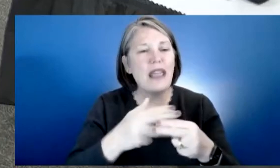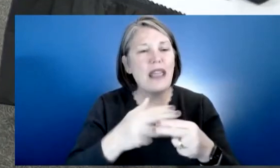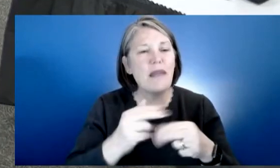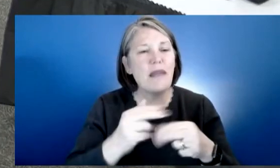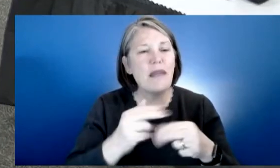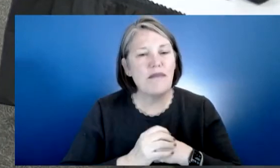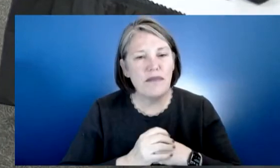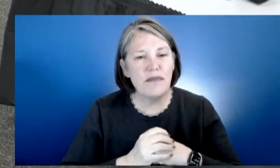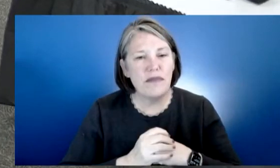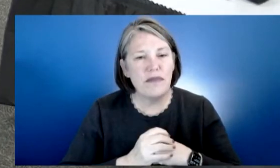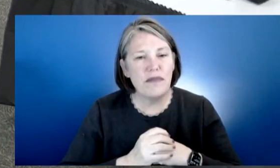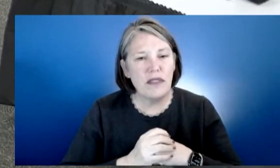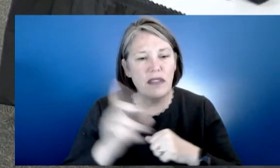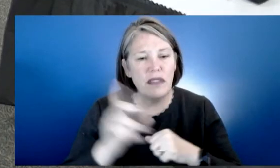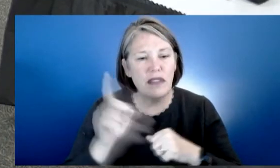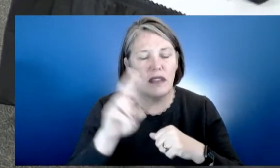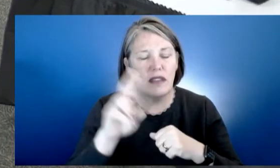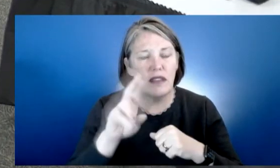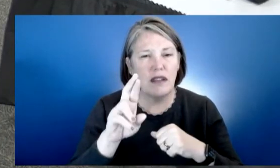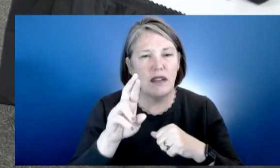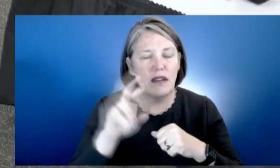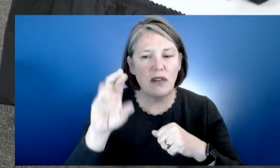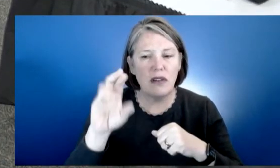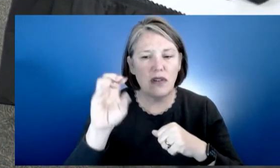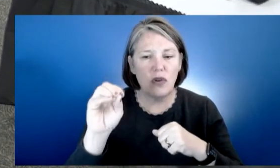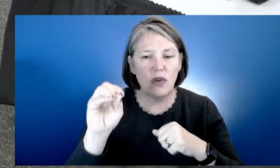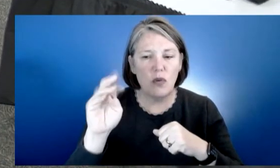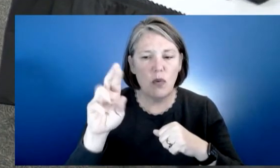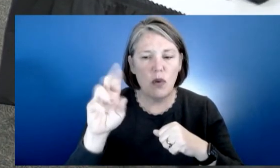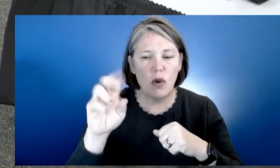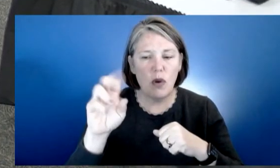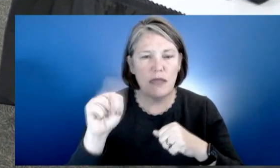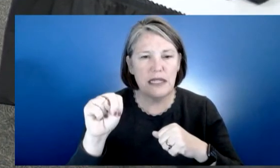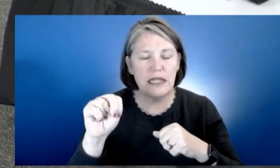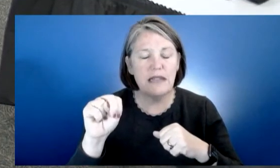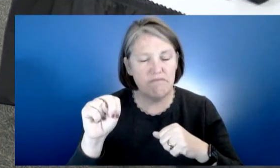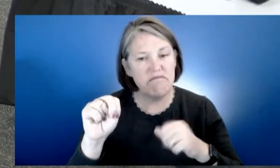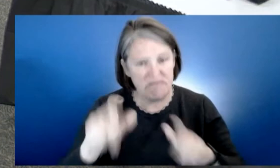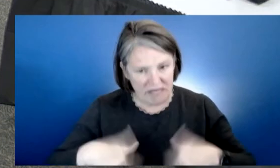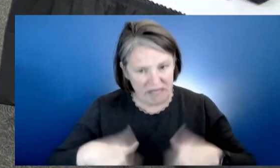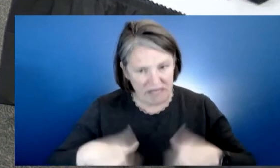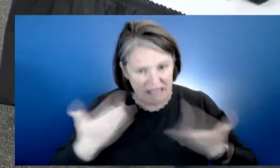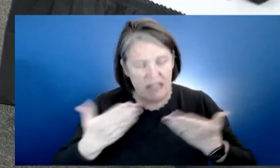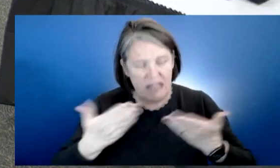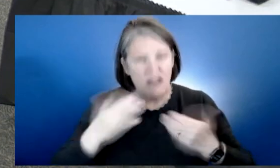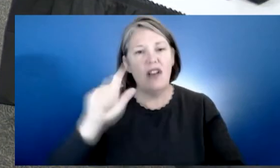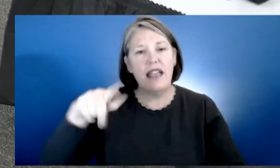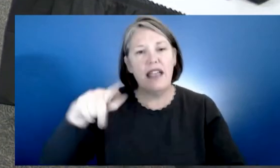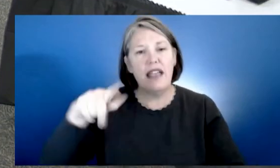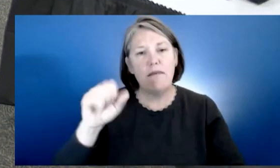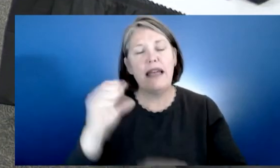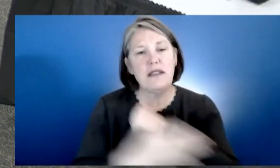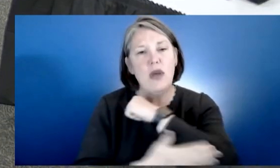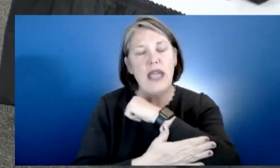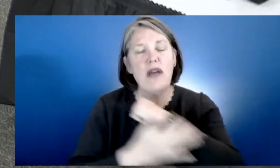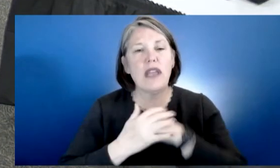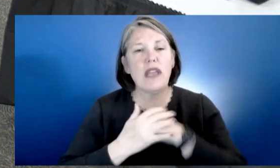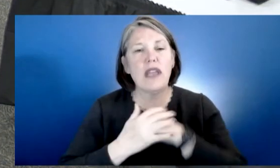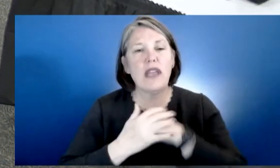I'm Dr. Kent Roberson, been a citizen of the county for 20 plus years. And I have one